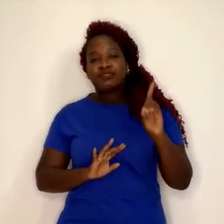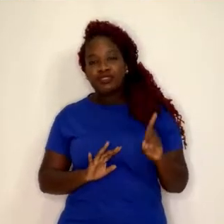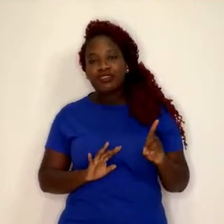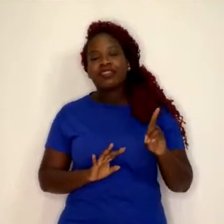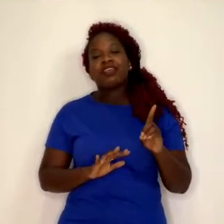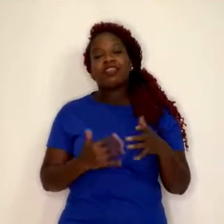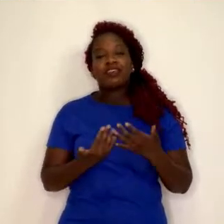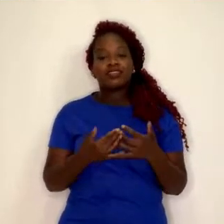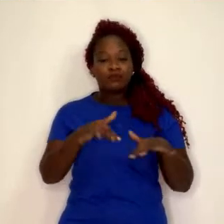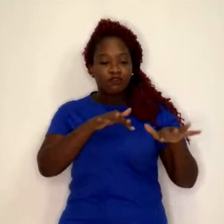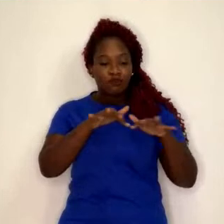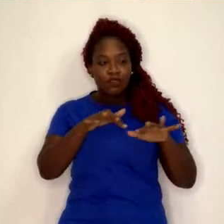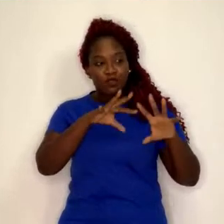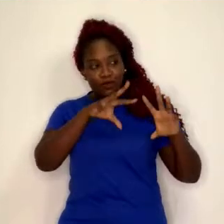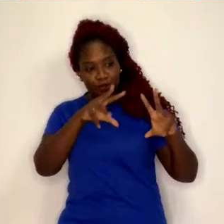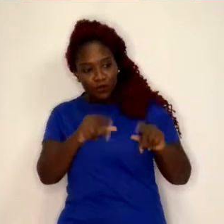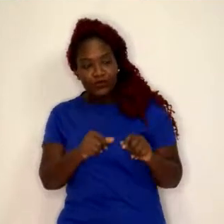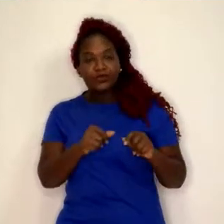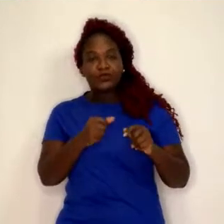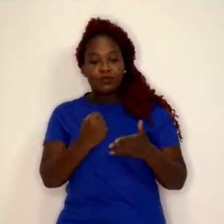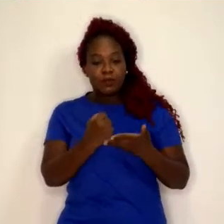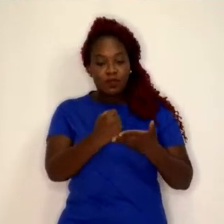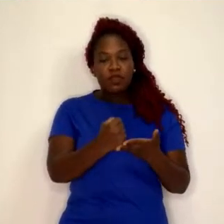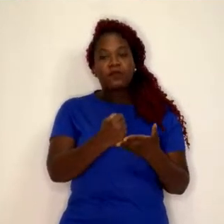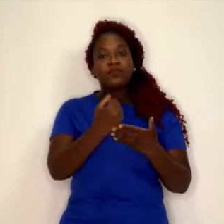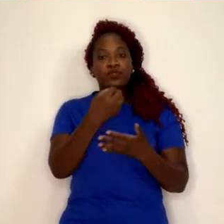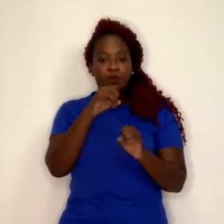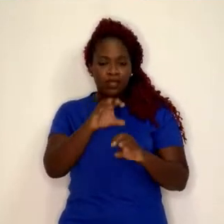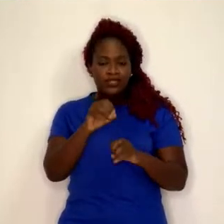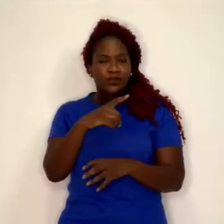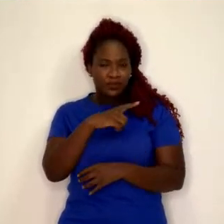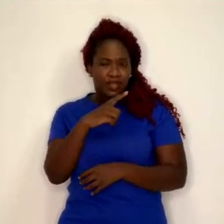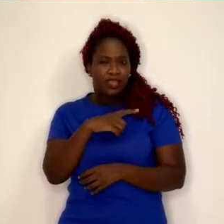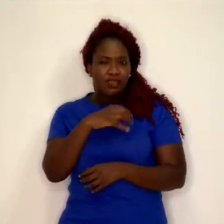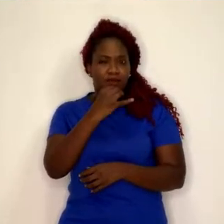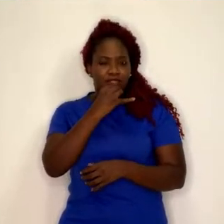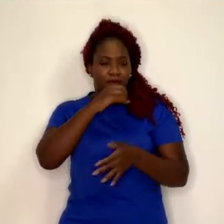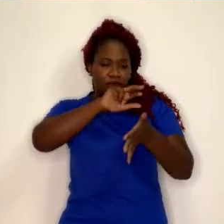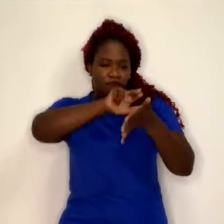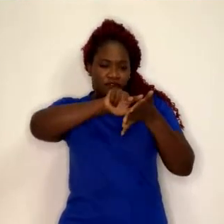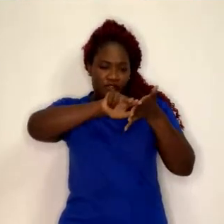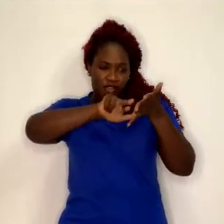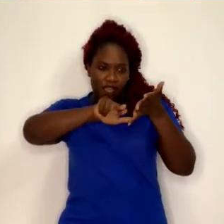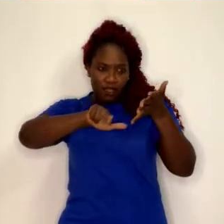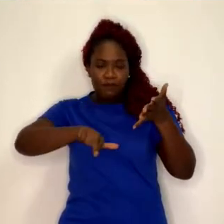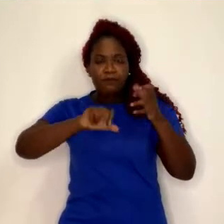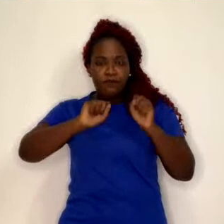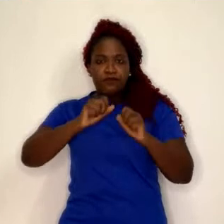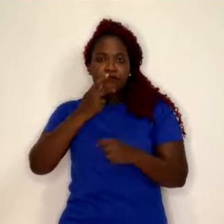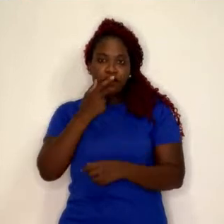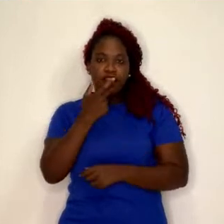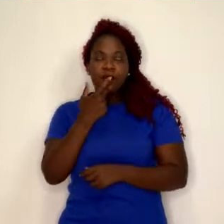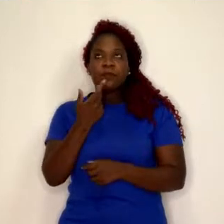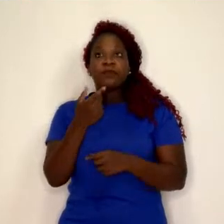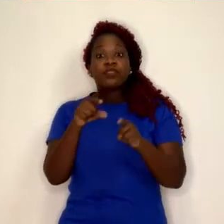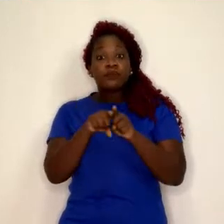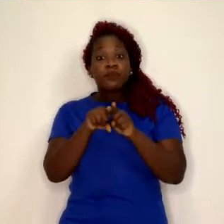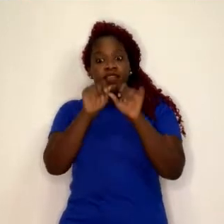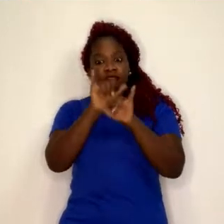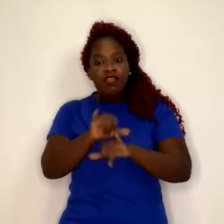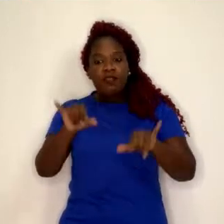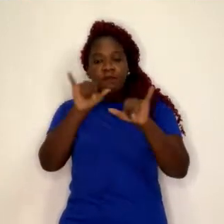in terms of the movement all for education. We have many examples we could provide